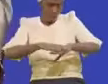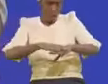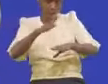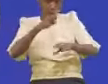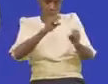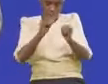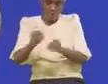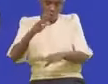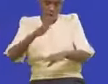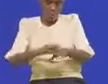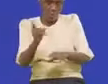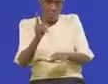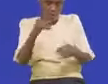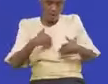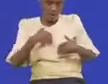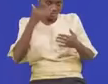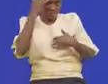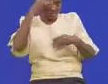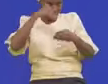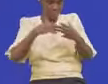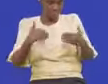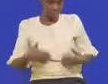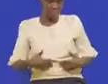Of the disease. Eye so asi velia do